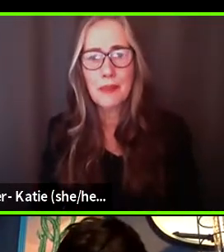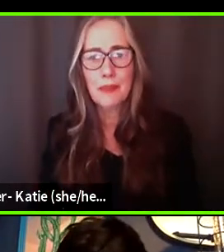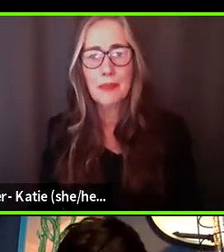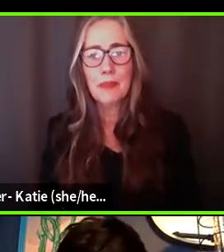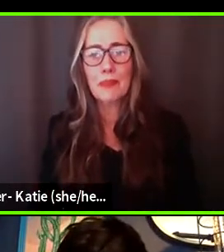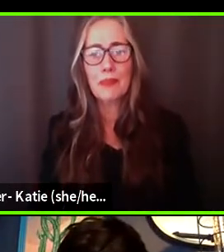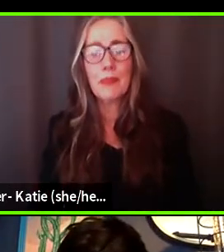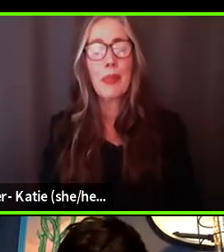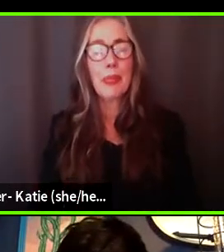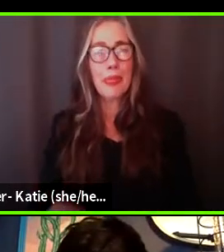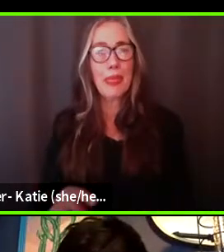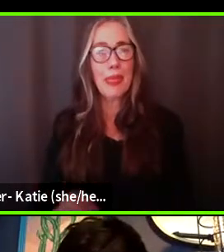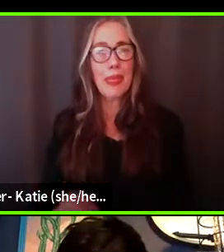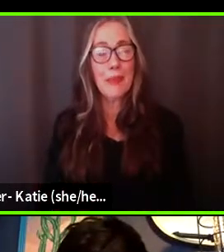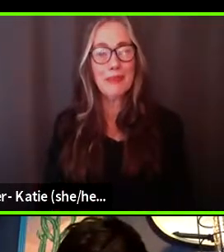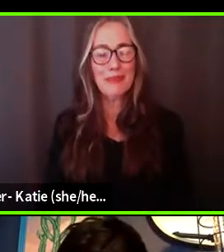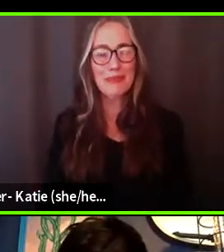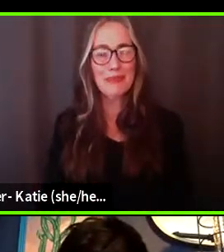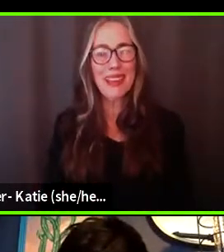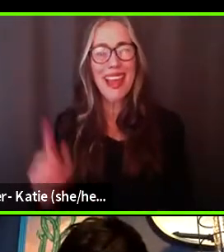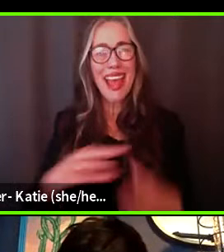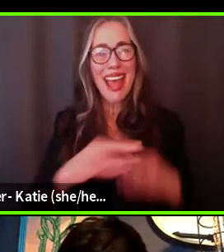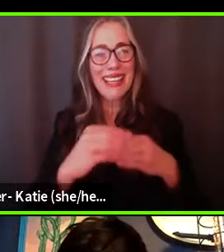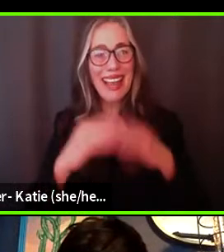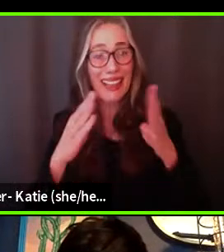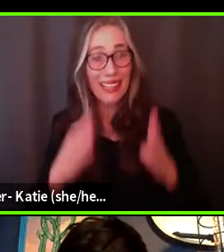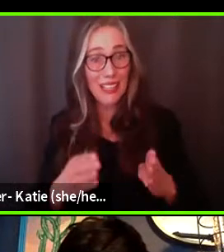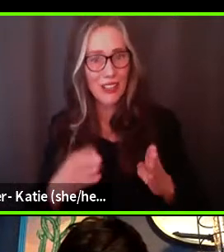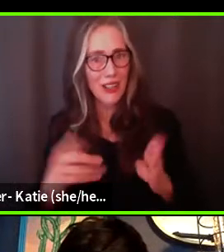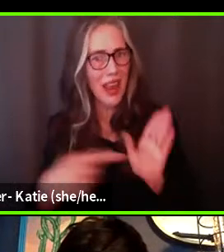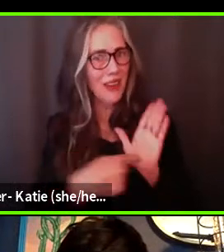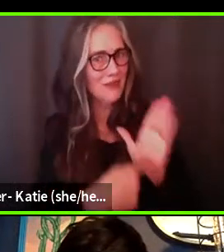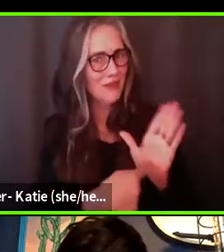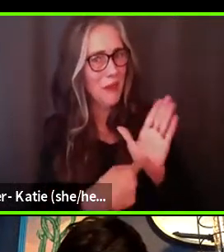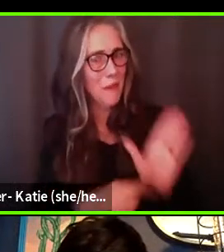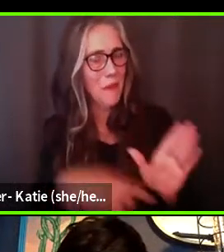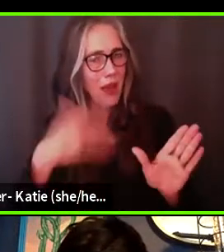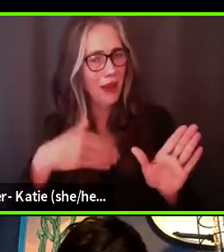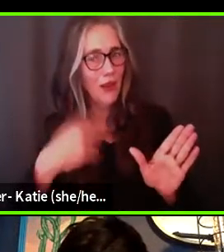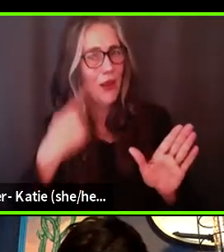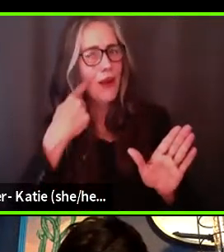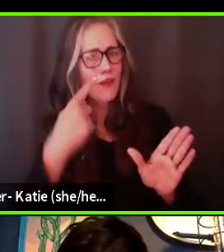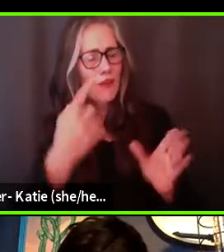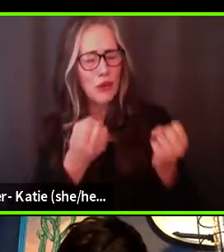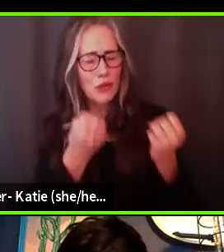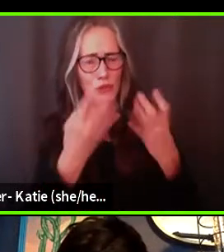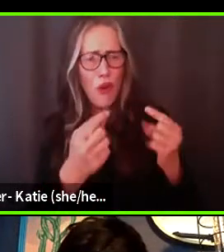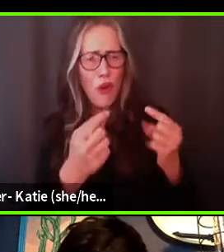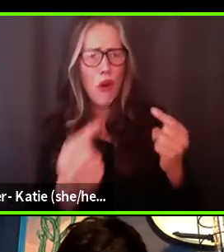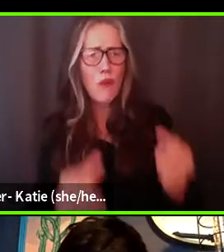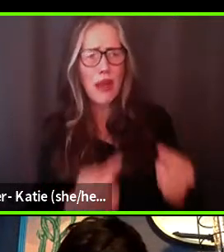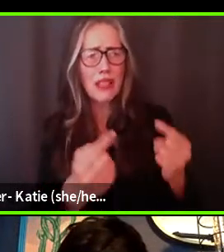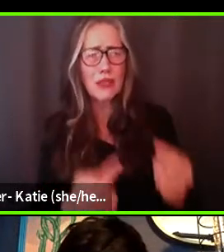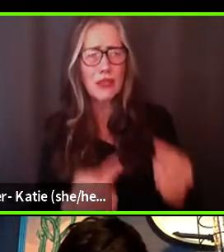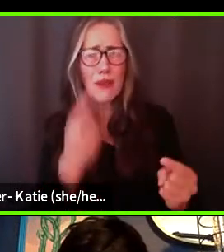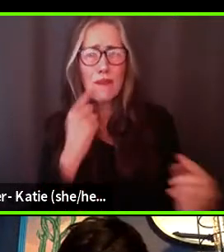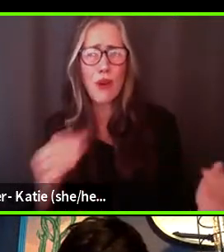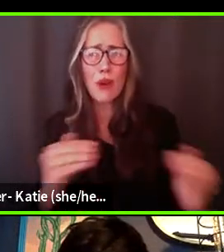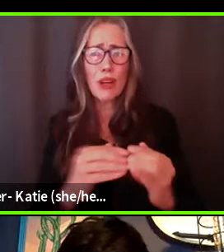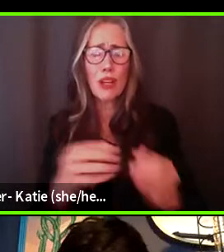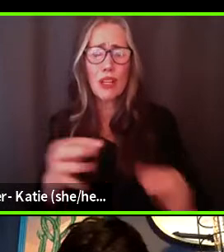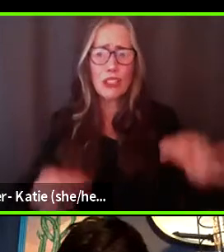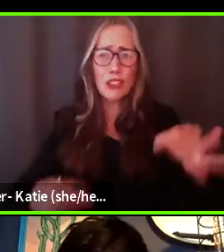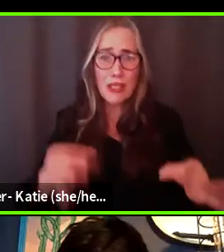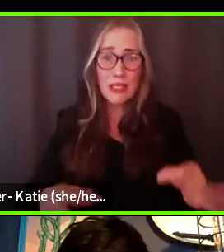is a leader and a model for so many struggles for justice and for fighting